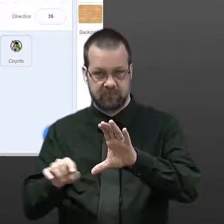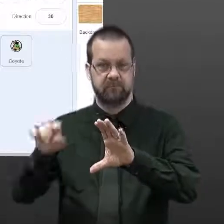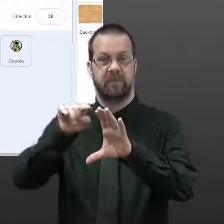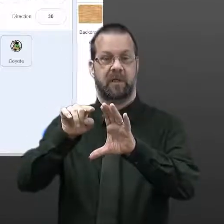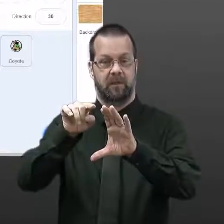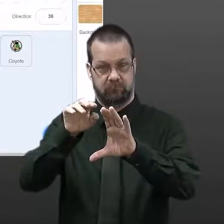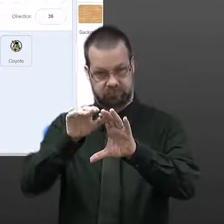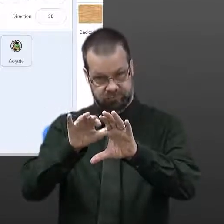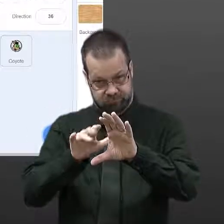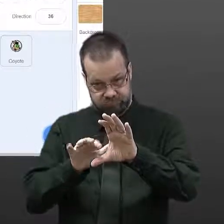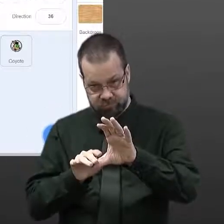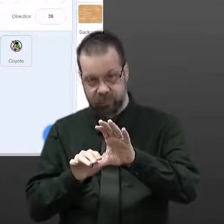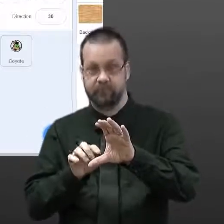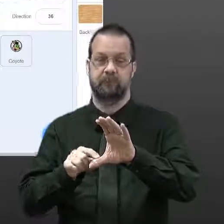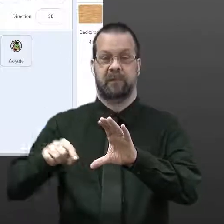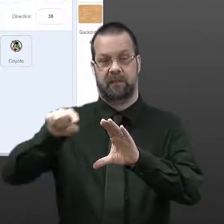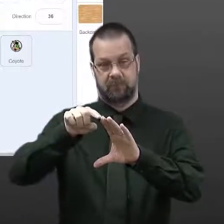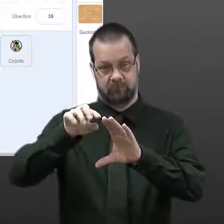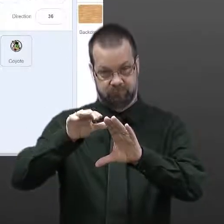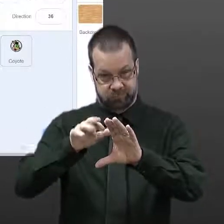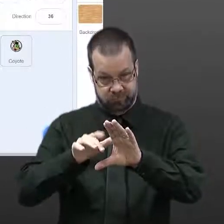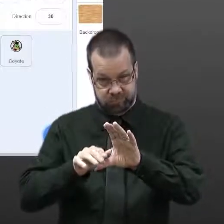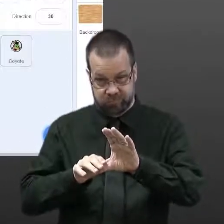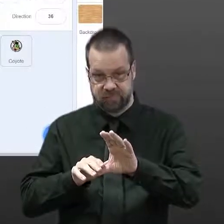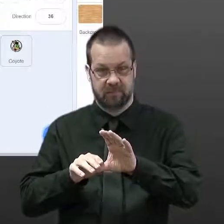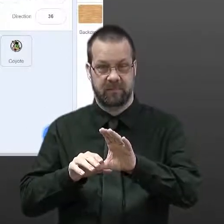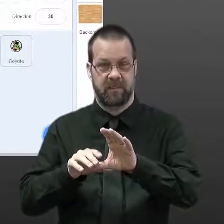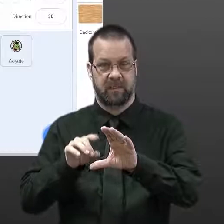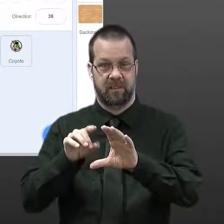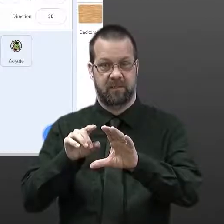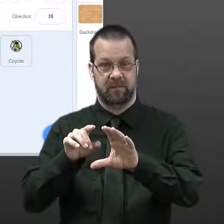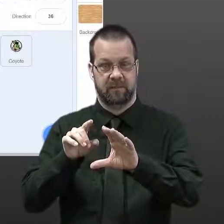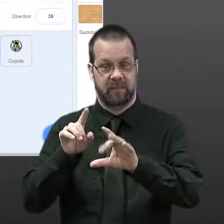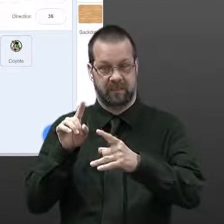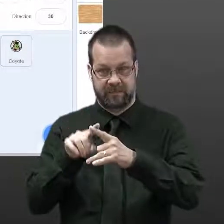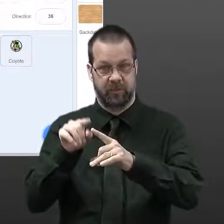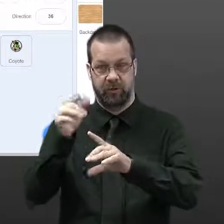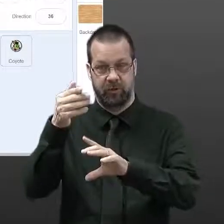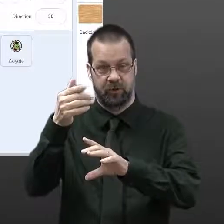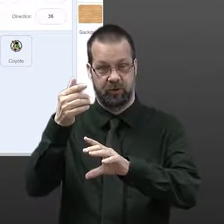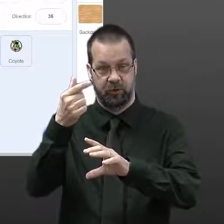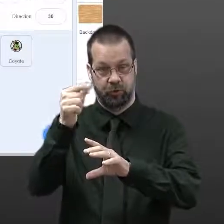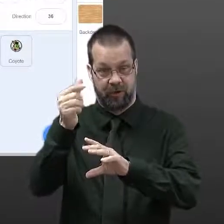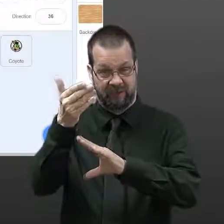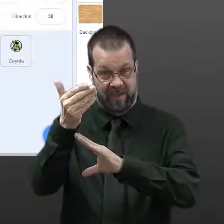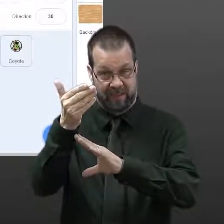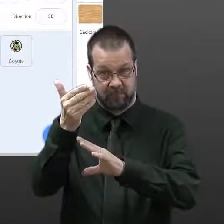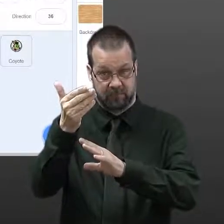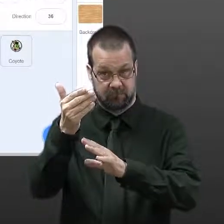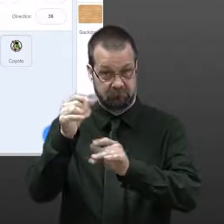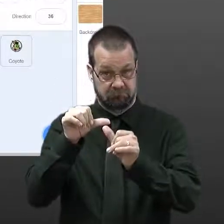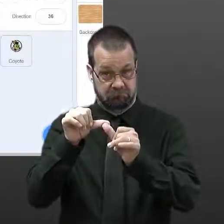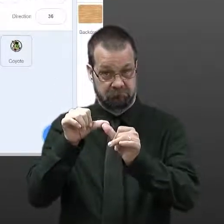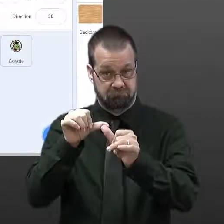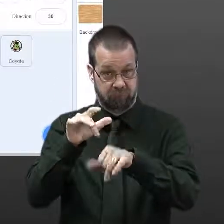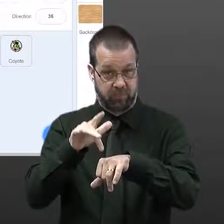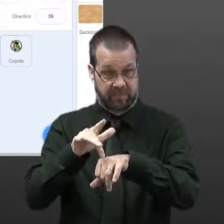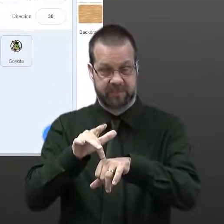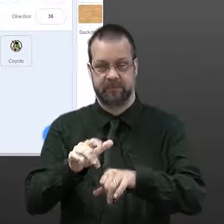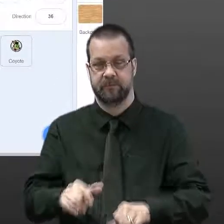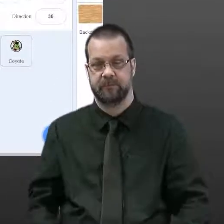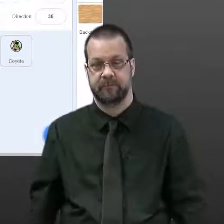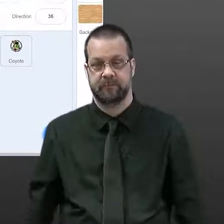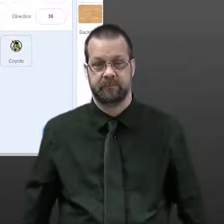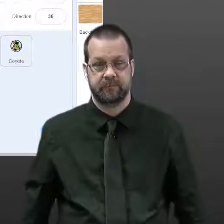go back to the top, and that'll happen as long as the green flag is pressed. Now we need to check one